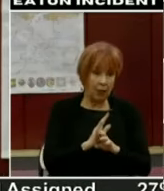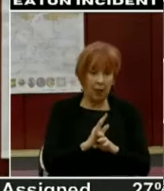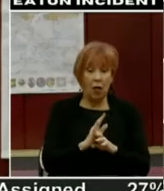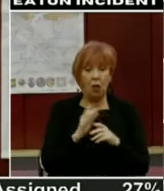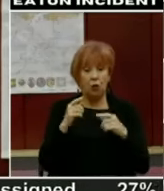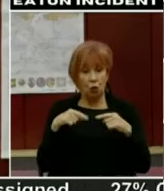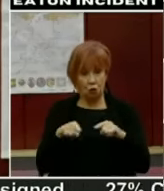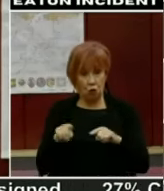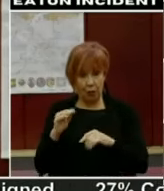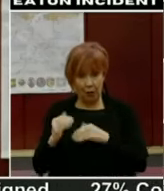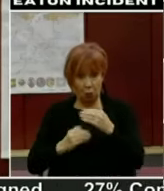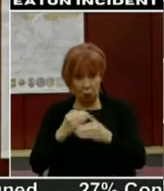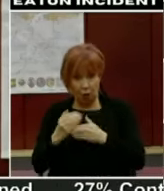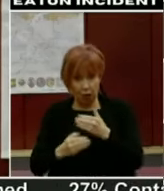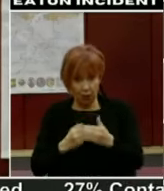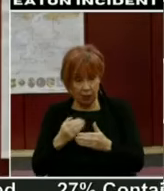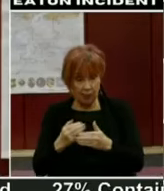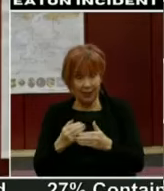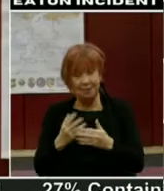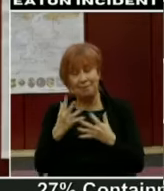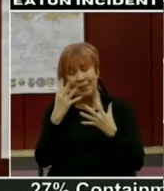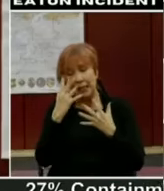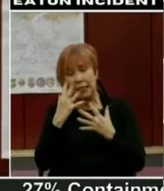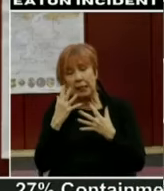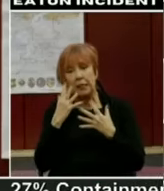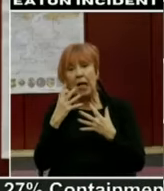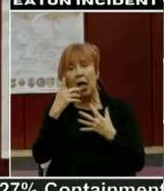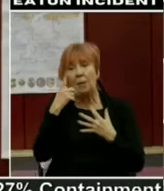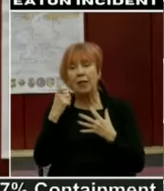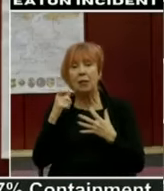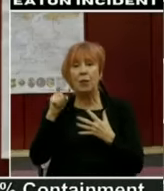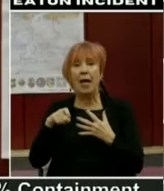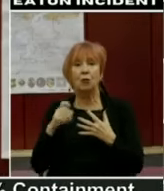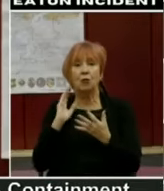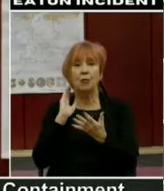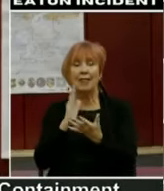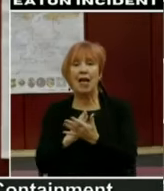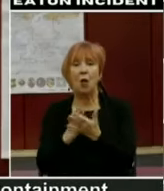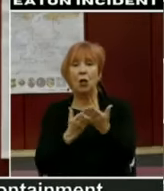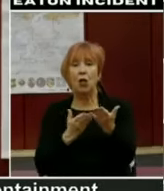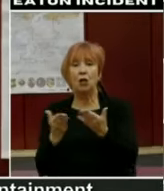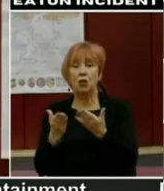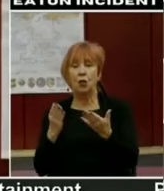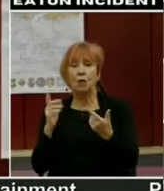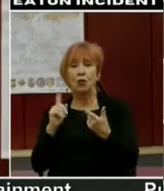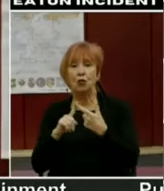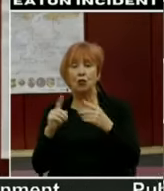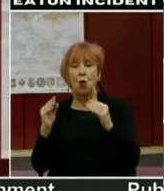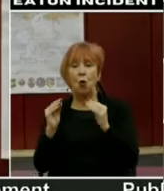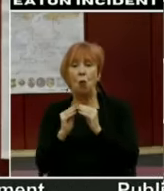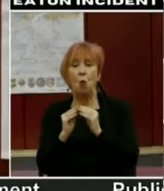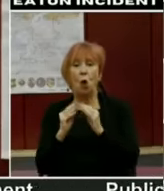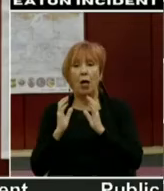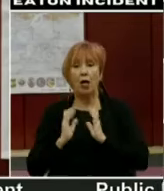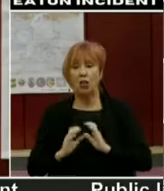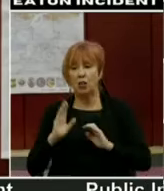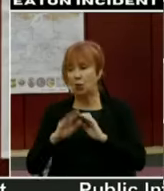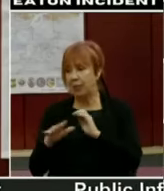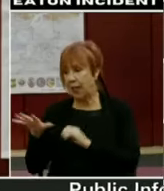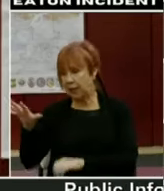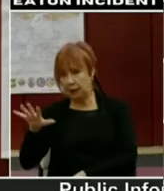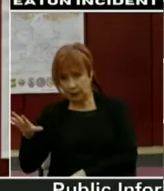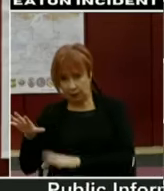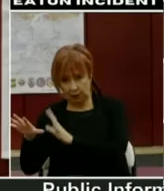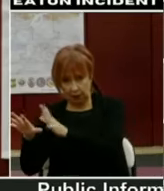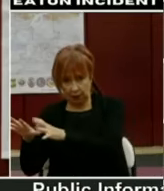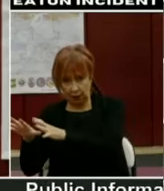it safe, unfortunately, we had to stop service to more customers than just were impacted. And we recognize